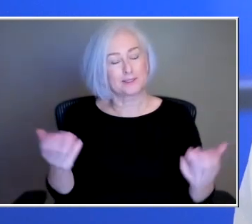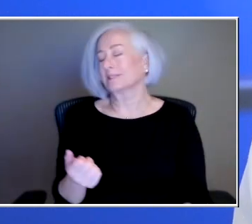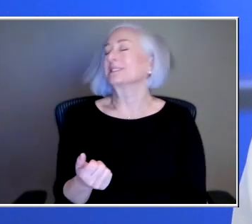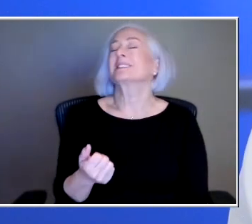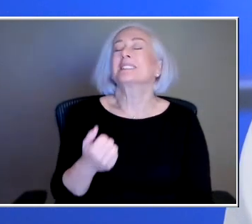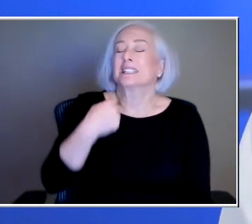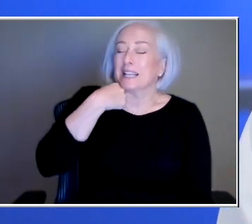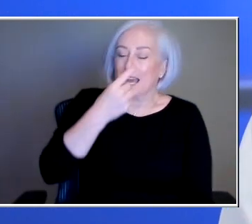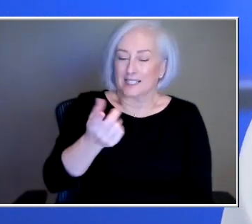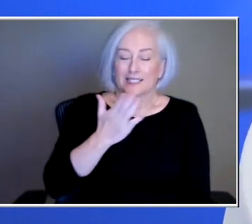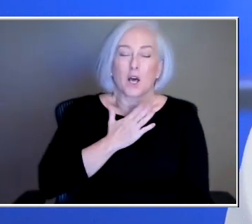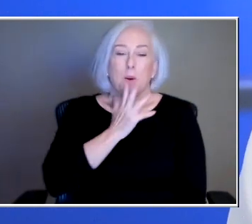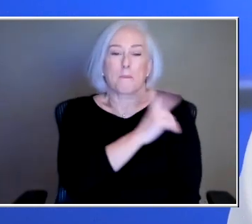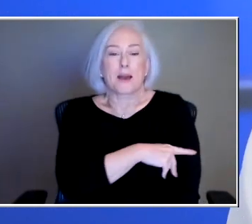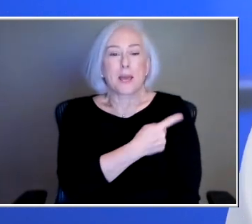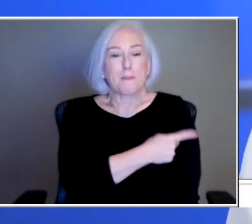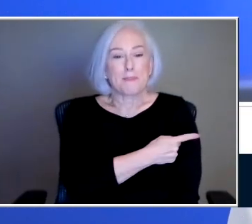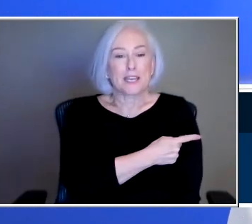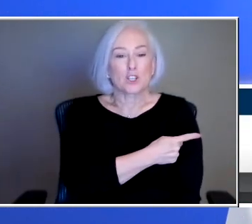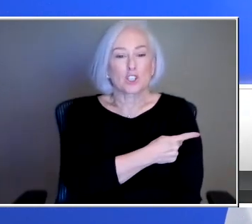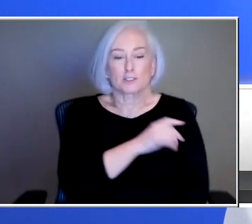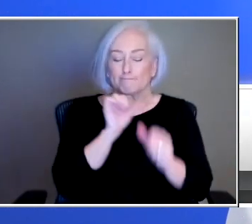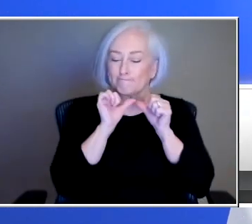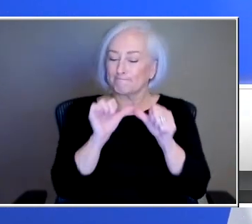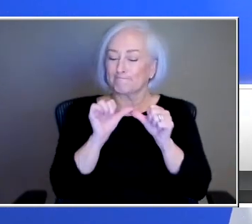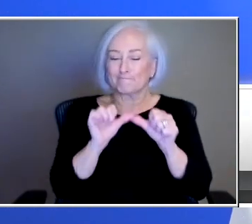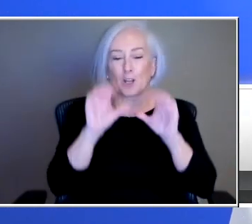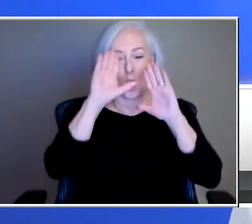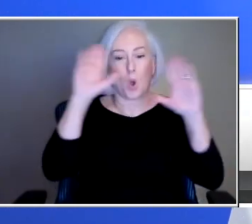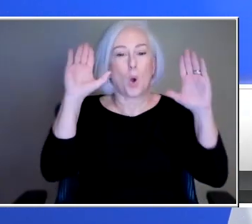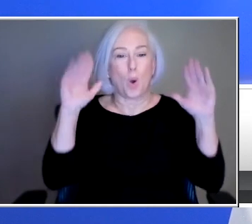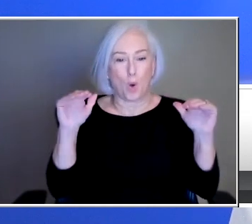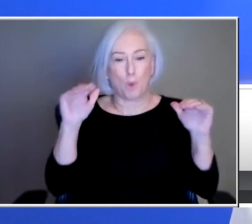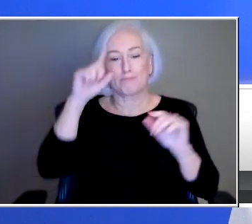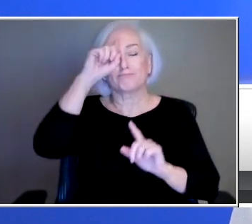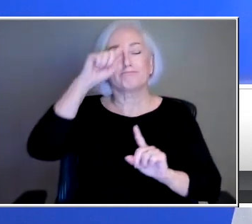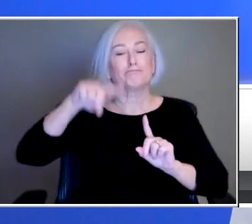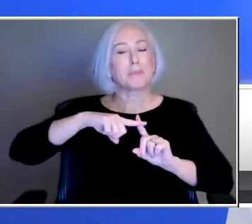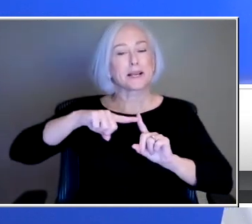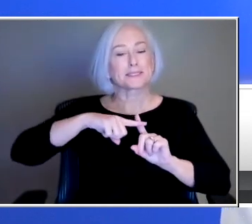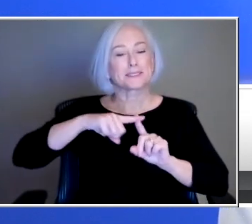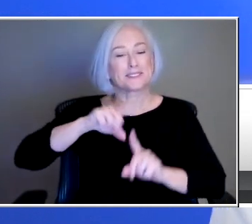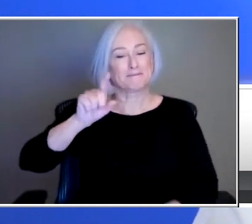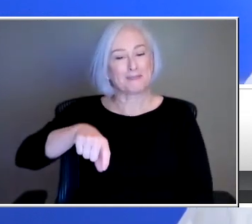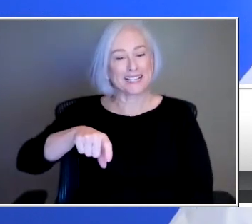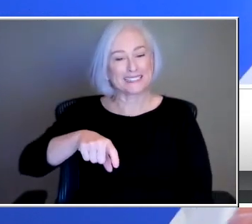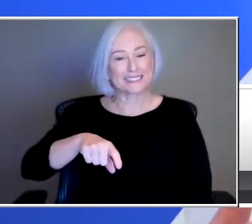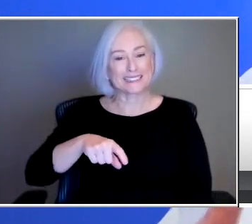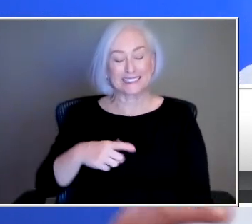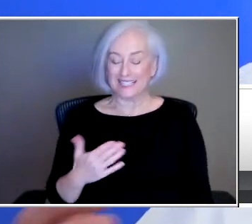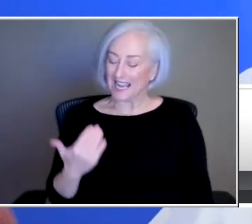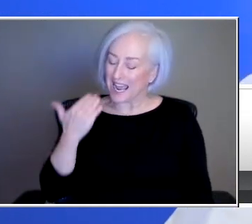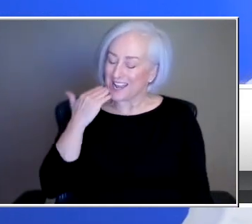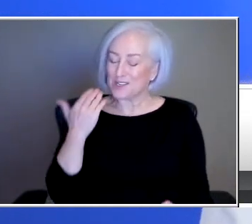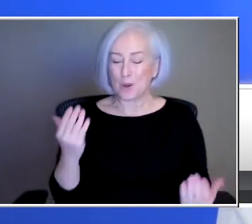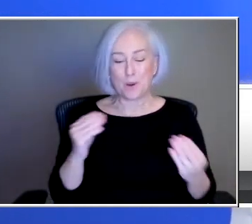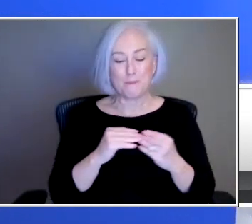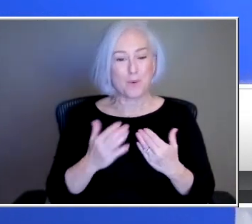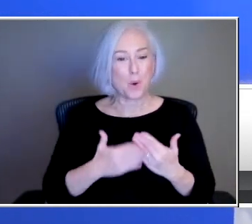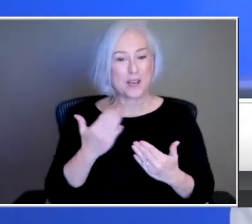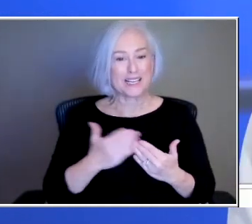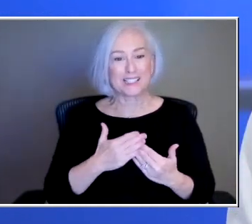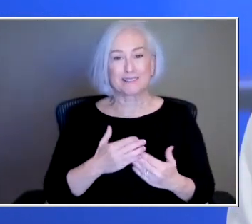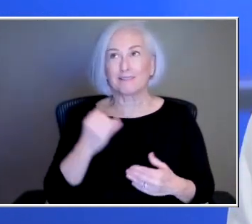is really to maintain that hope and optimism. And I know that's much easier said than done. If you're 6-7 months into